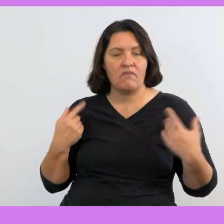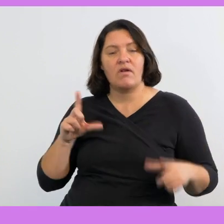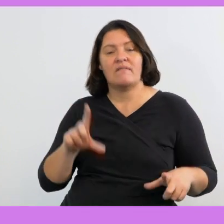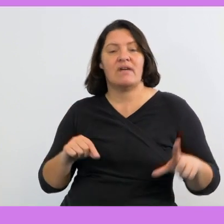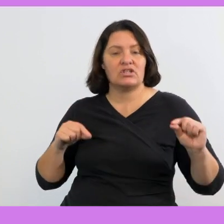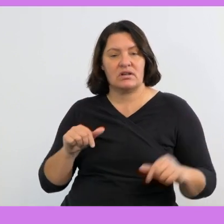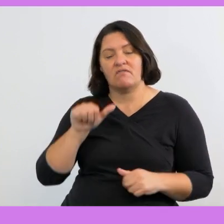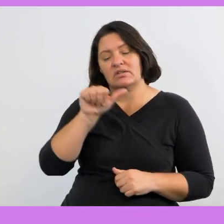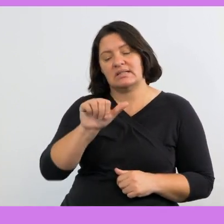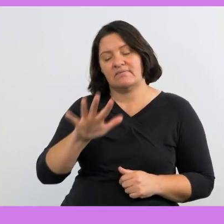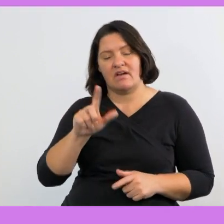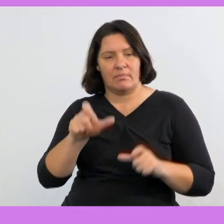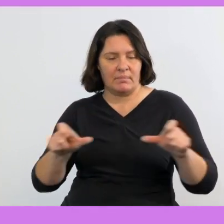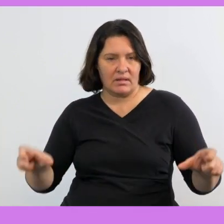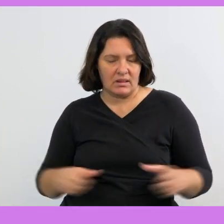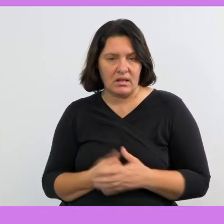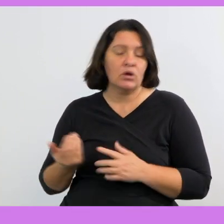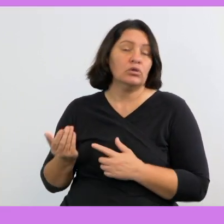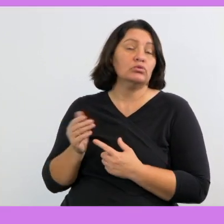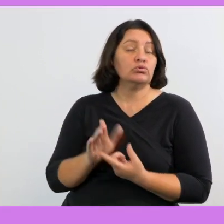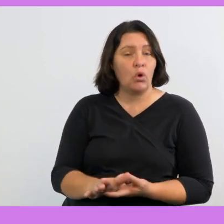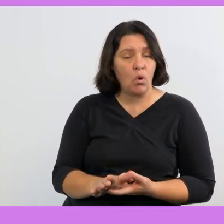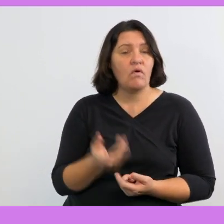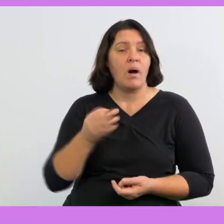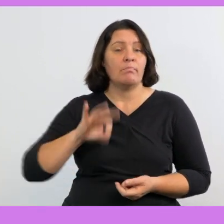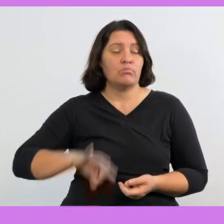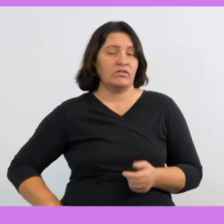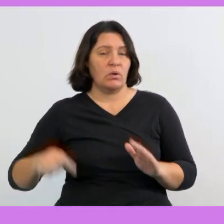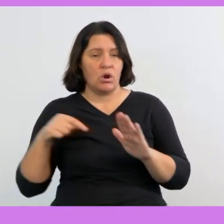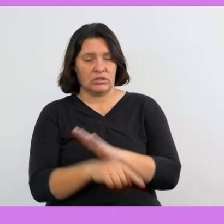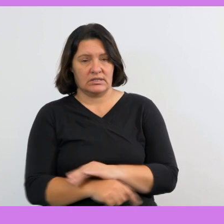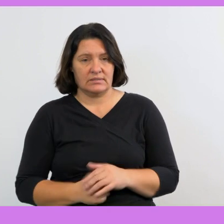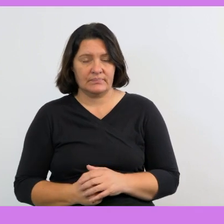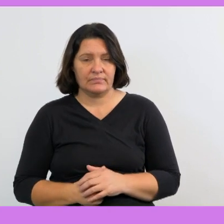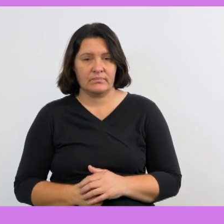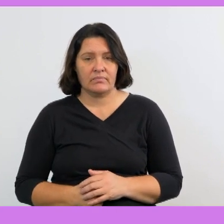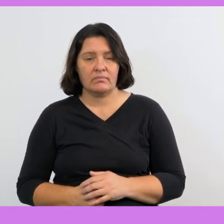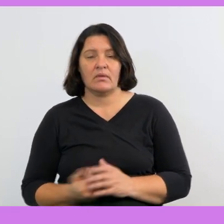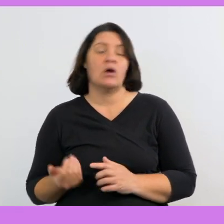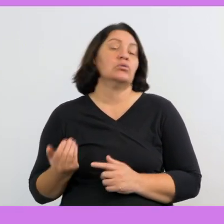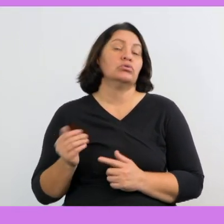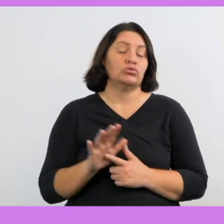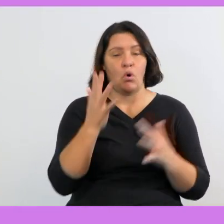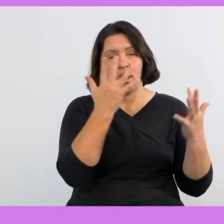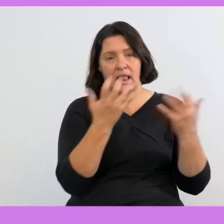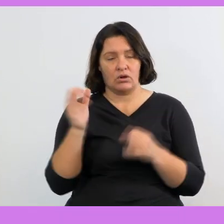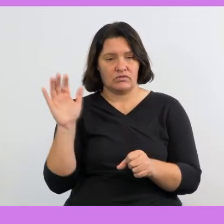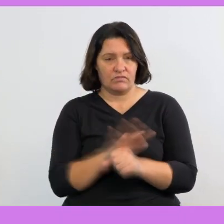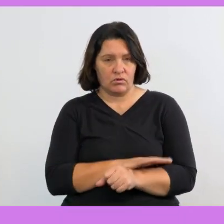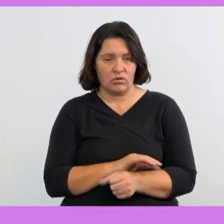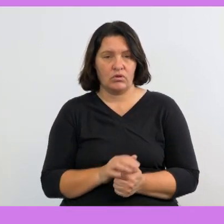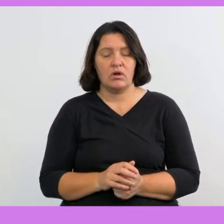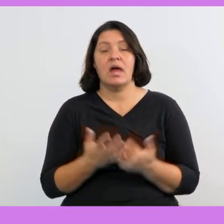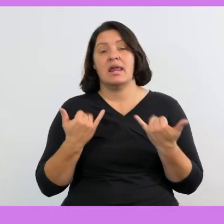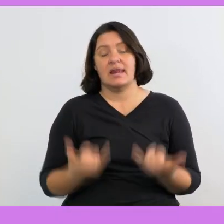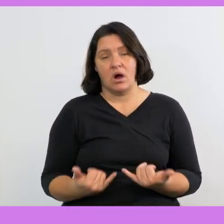Indicate whether it is a profit or a loss. Show all your calculation. Right, this time around is for 65 people, and